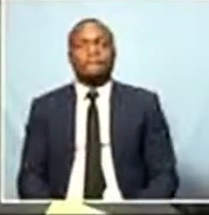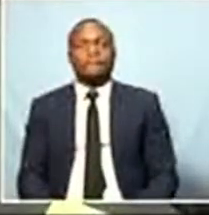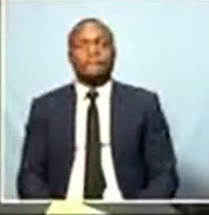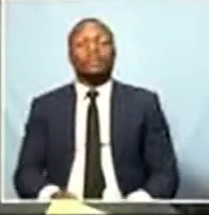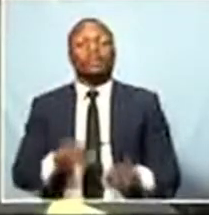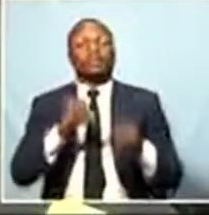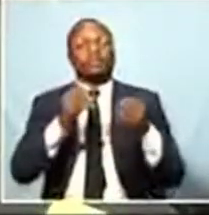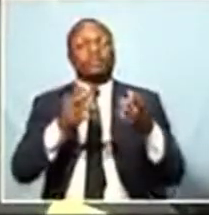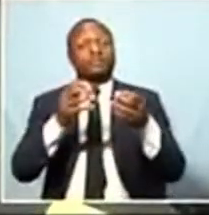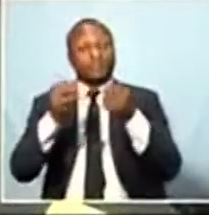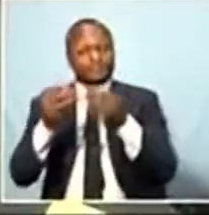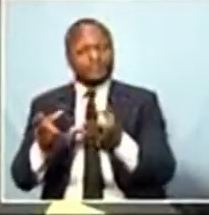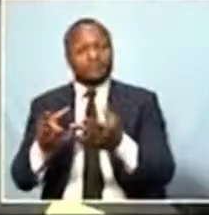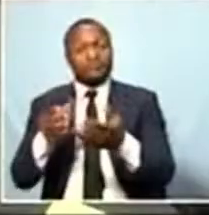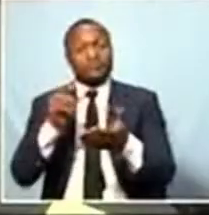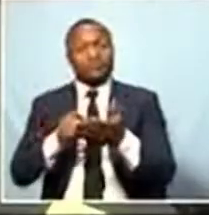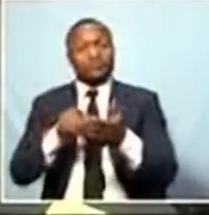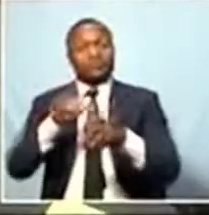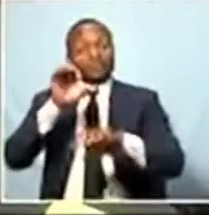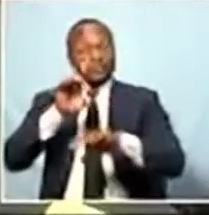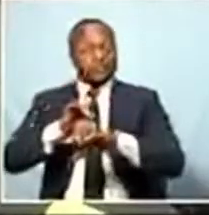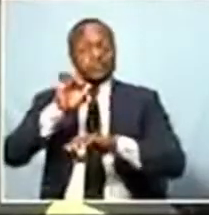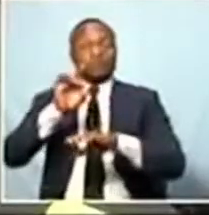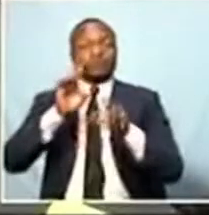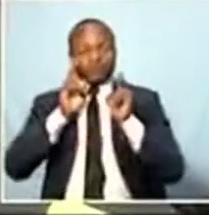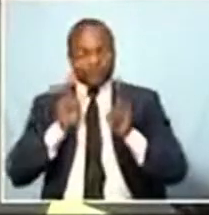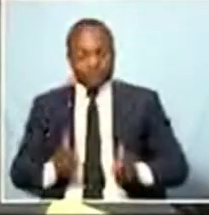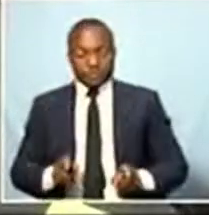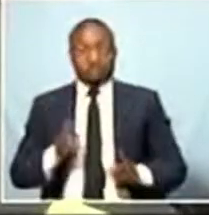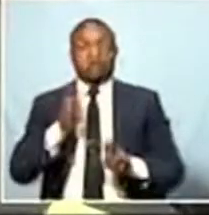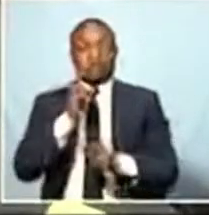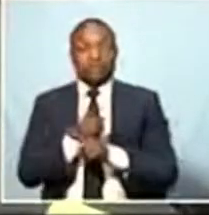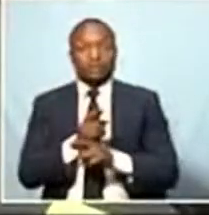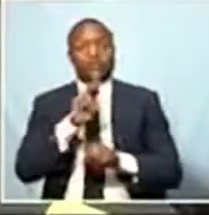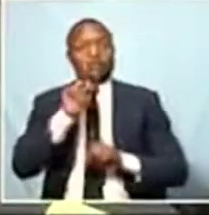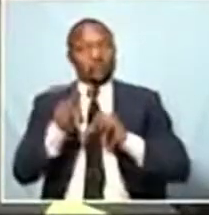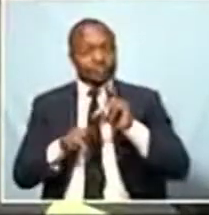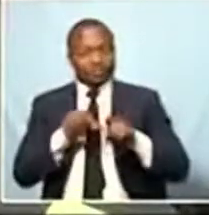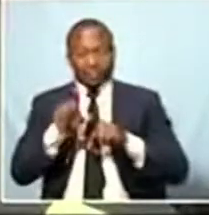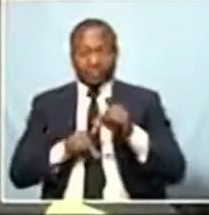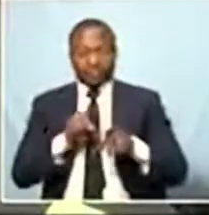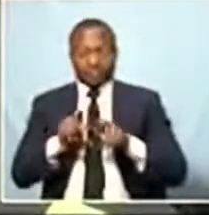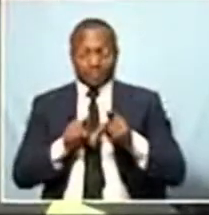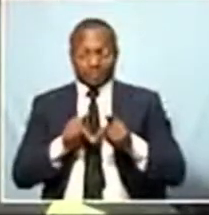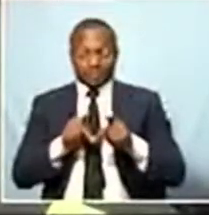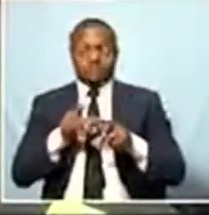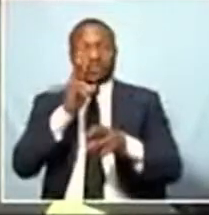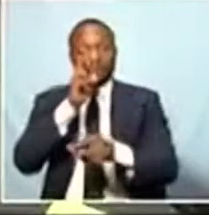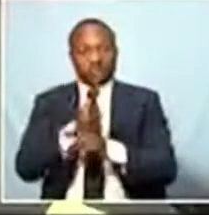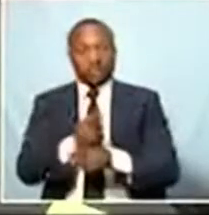many of these hinges on human rights. They are people whose rights have been trampled upon.